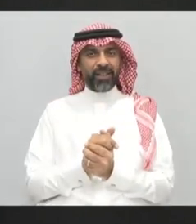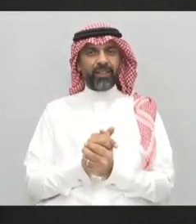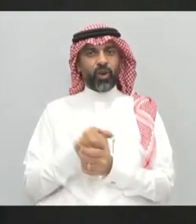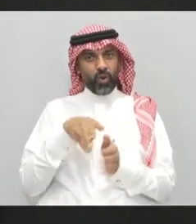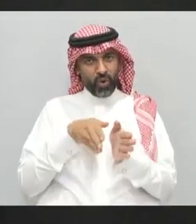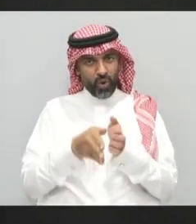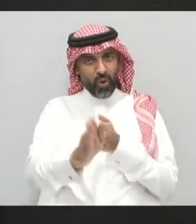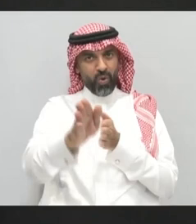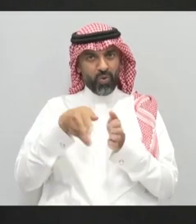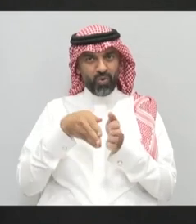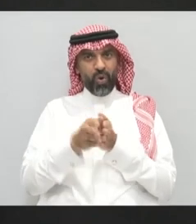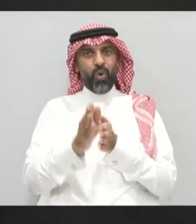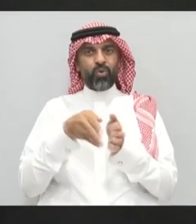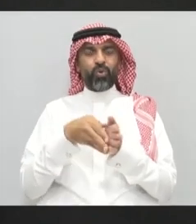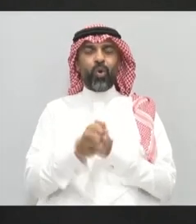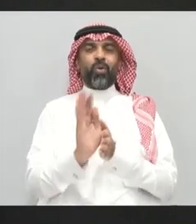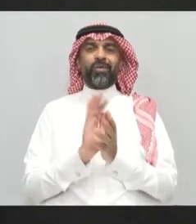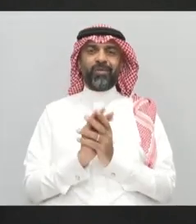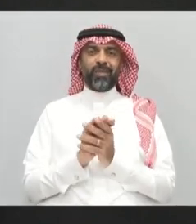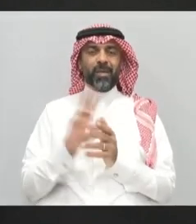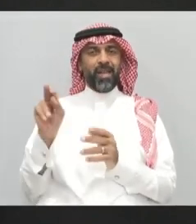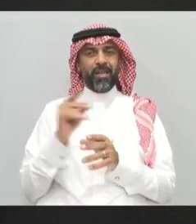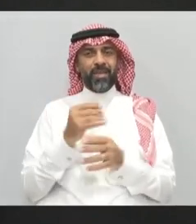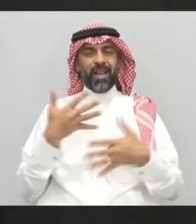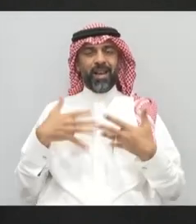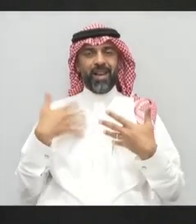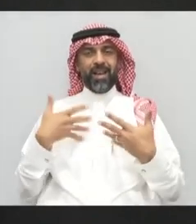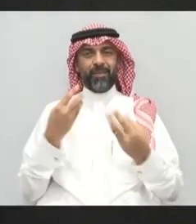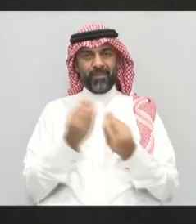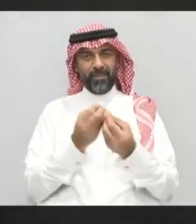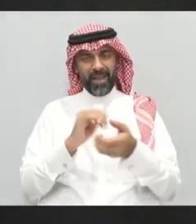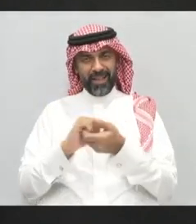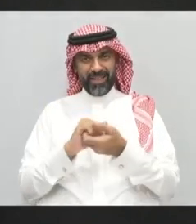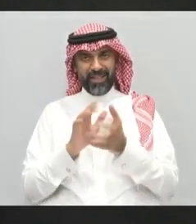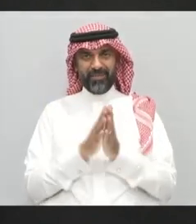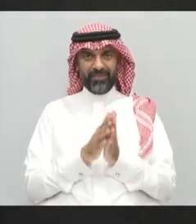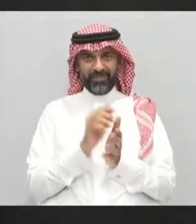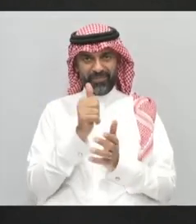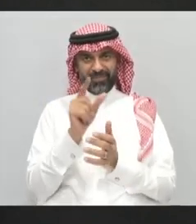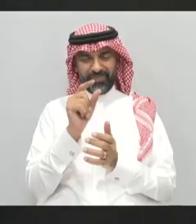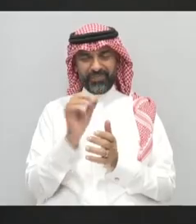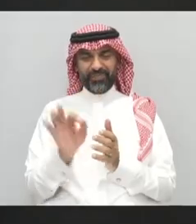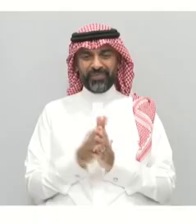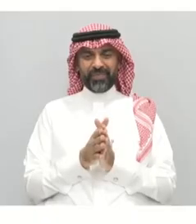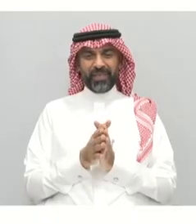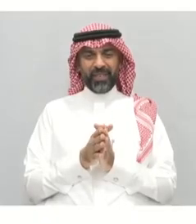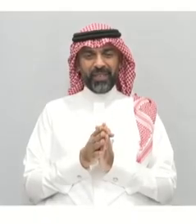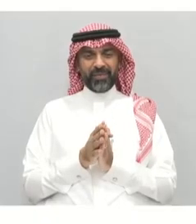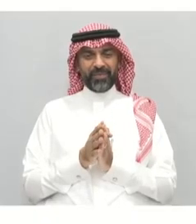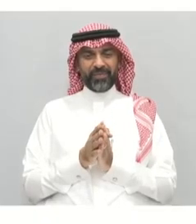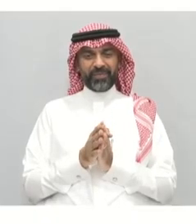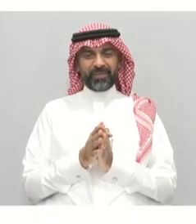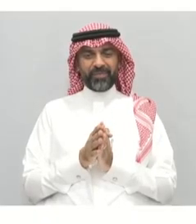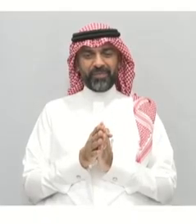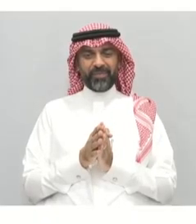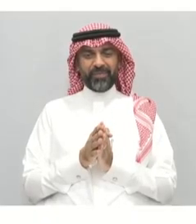yes, go, go, go, that's good, okay? I want you to do with other colors, okay? That's good.